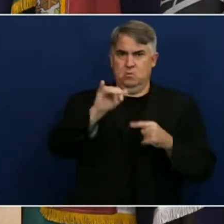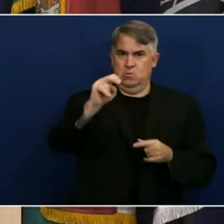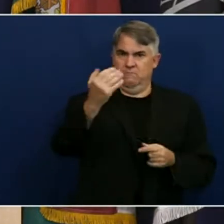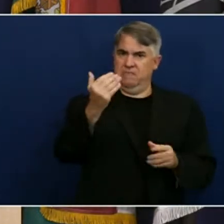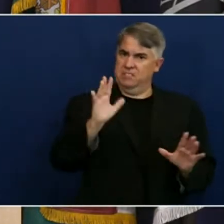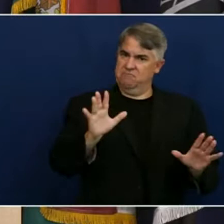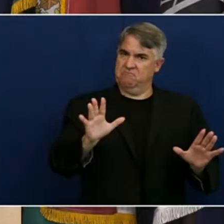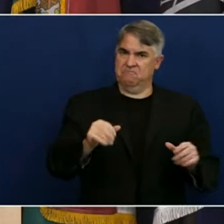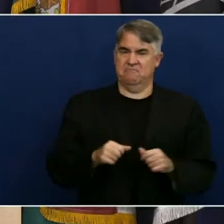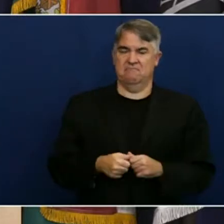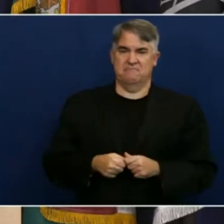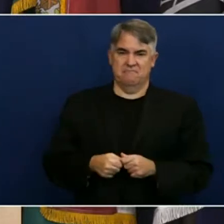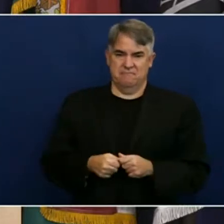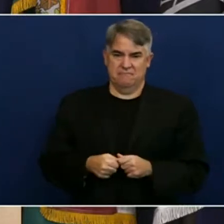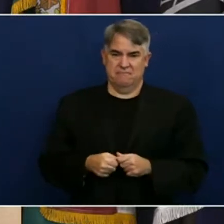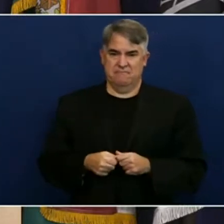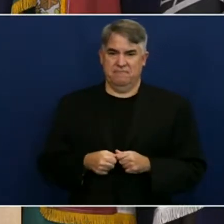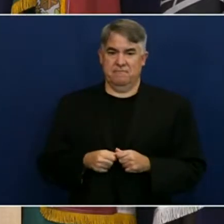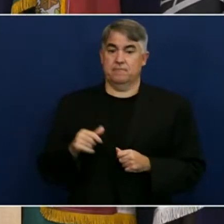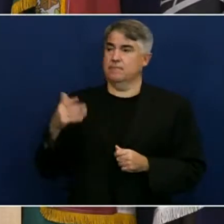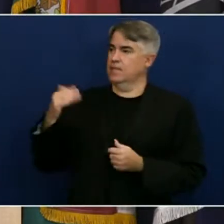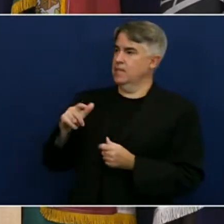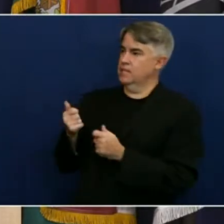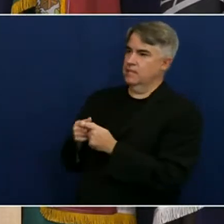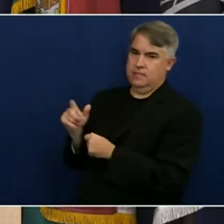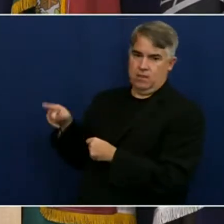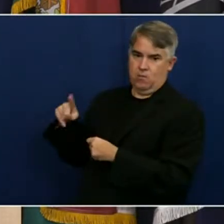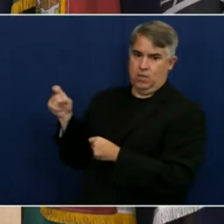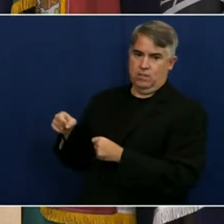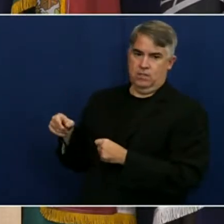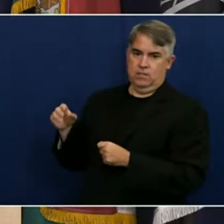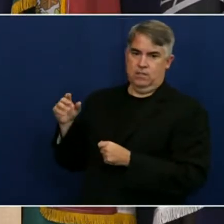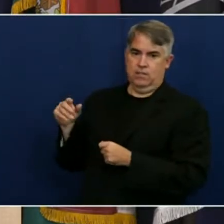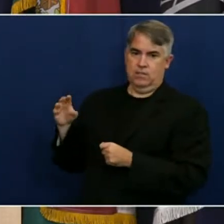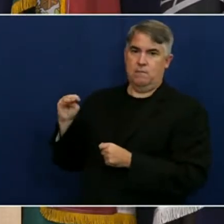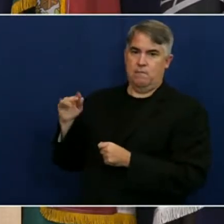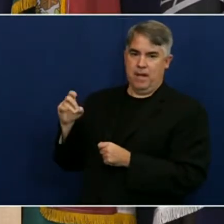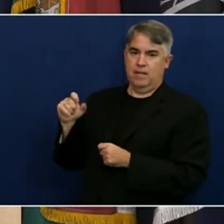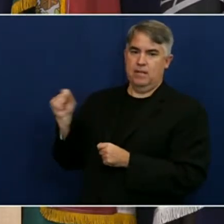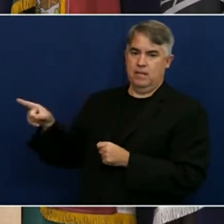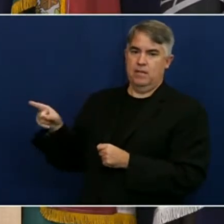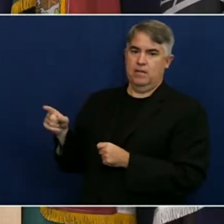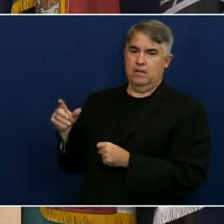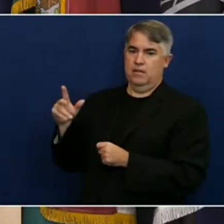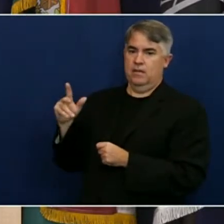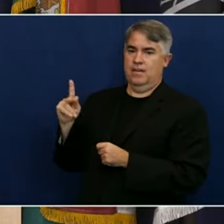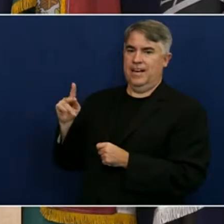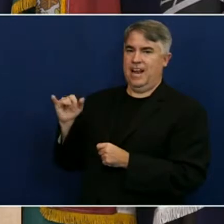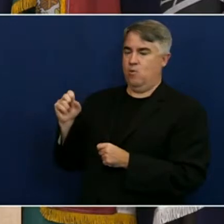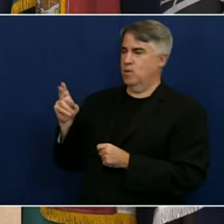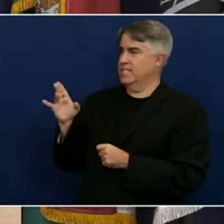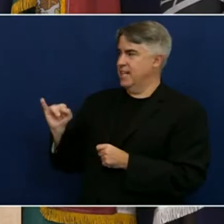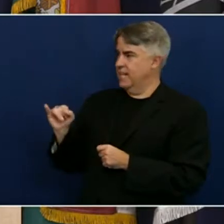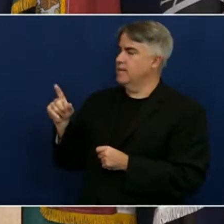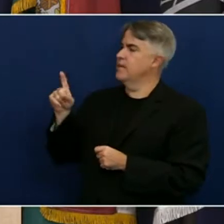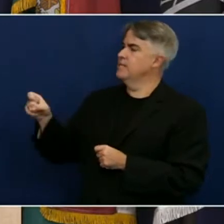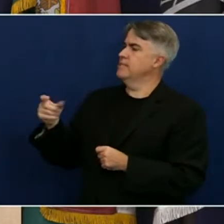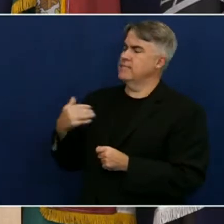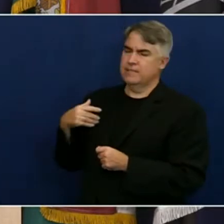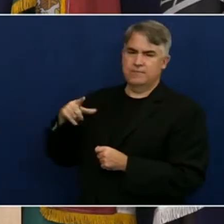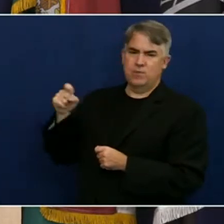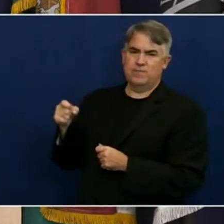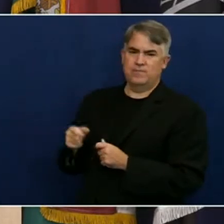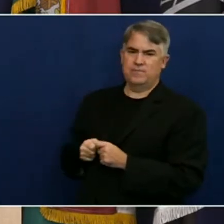The second question is from Mike McKinnon with KUSI. Why should San Diegans and San Diego County follow the state on mask guidance over the